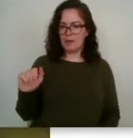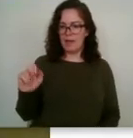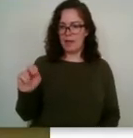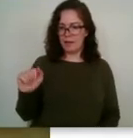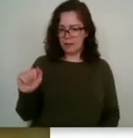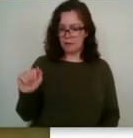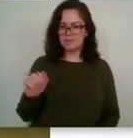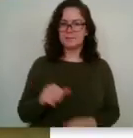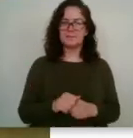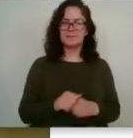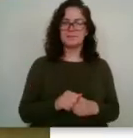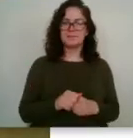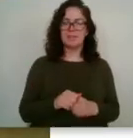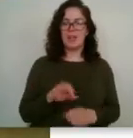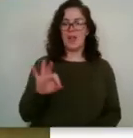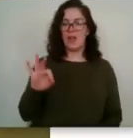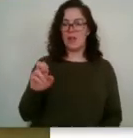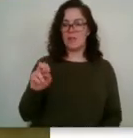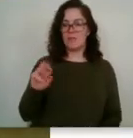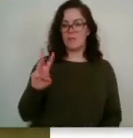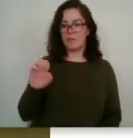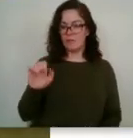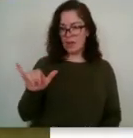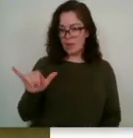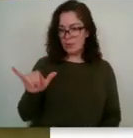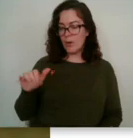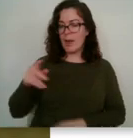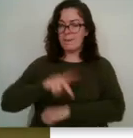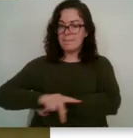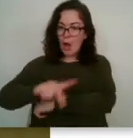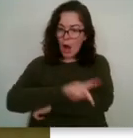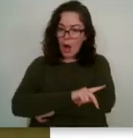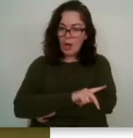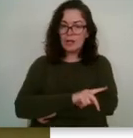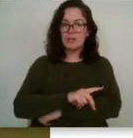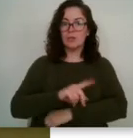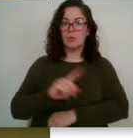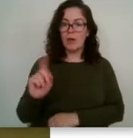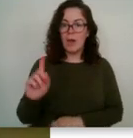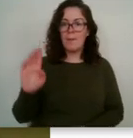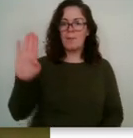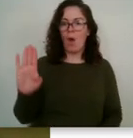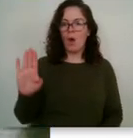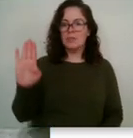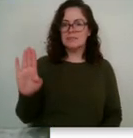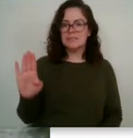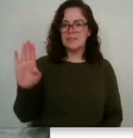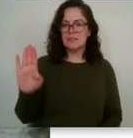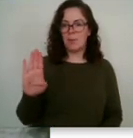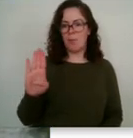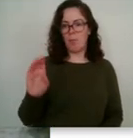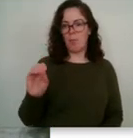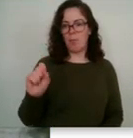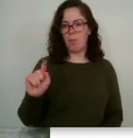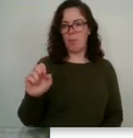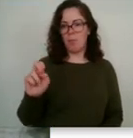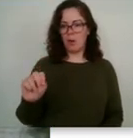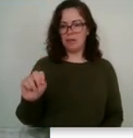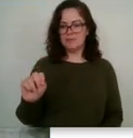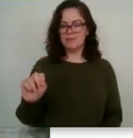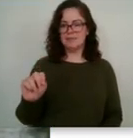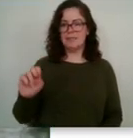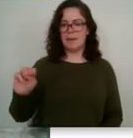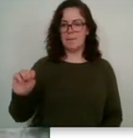Well, I like this one. Fenway Park, the Boston Red Sox stadium in Massachusetts, has a rooftop